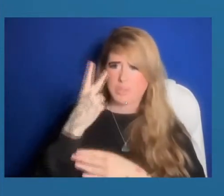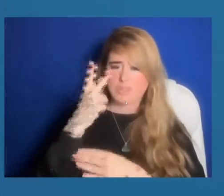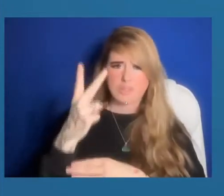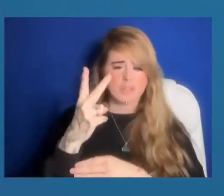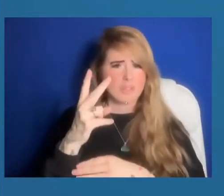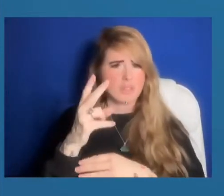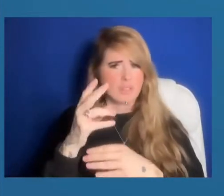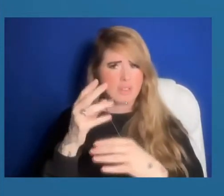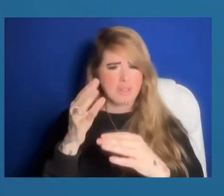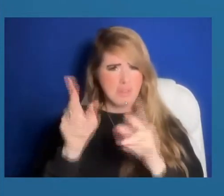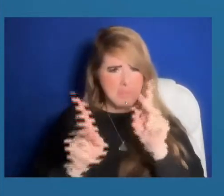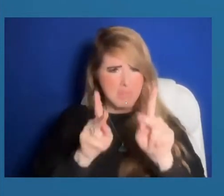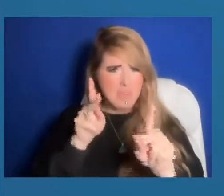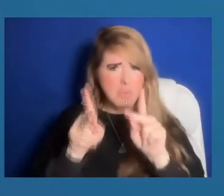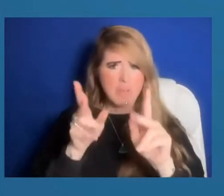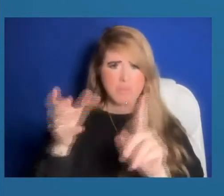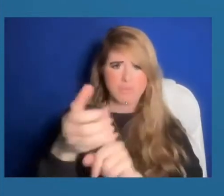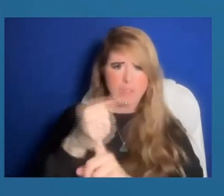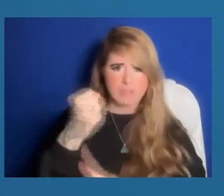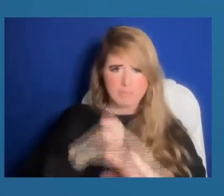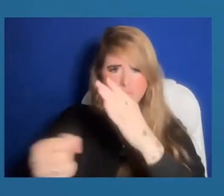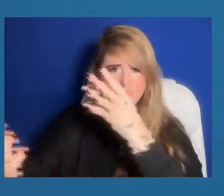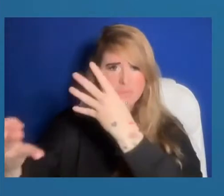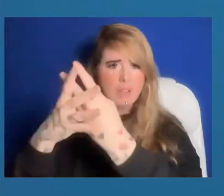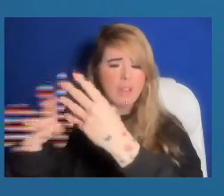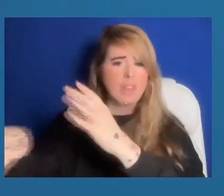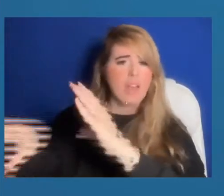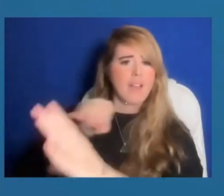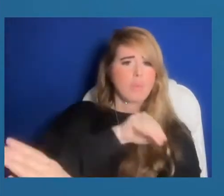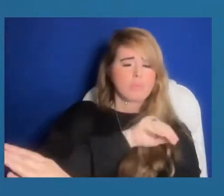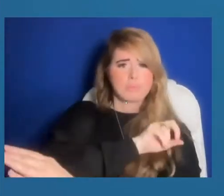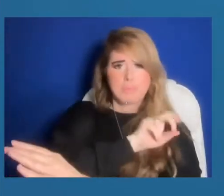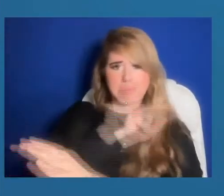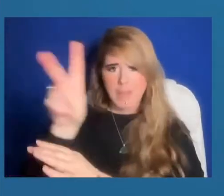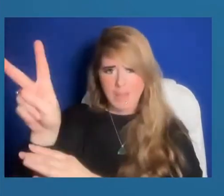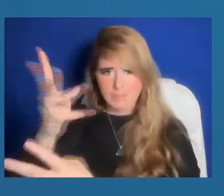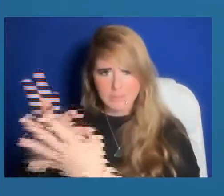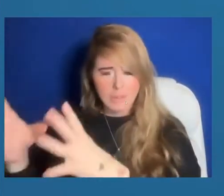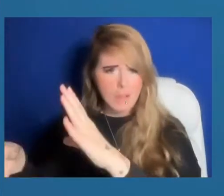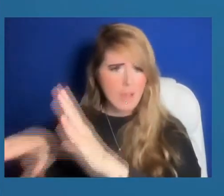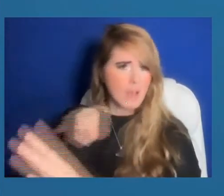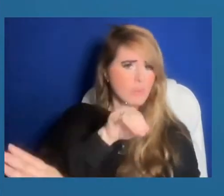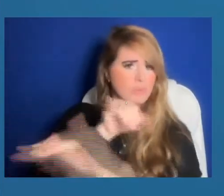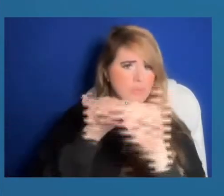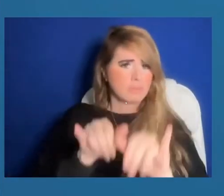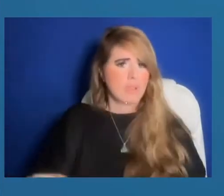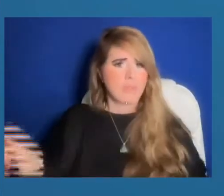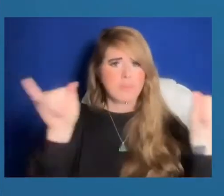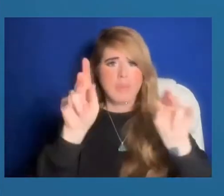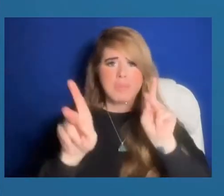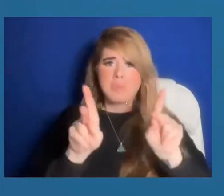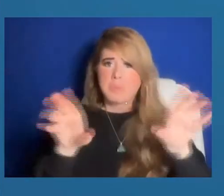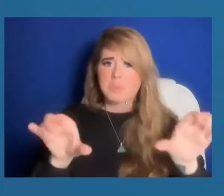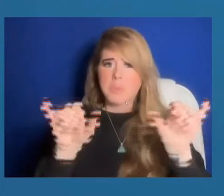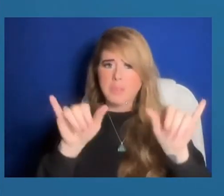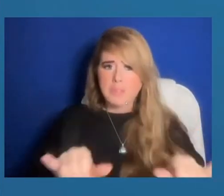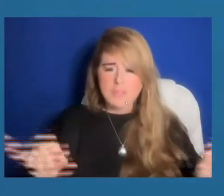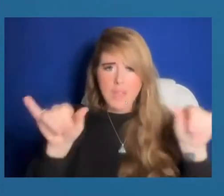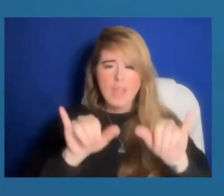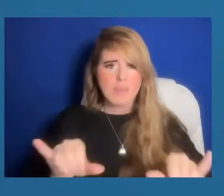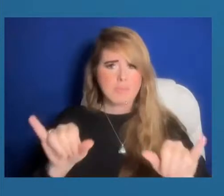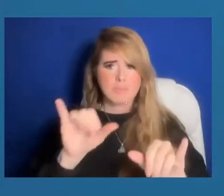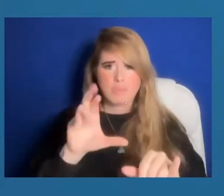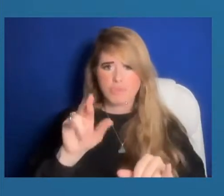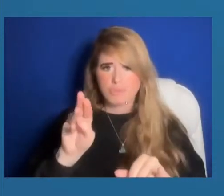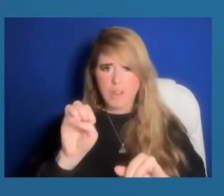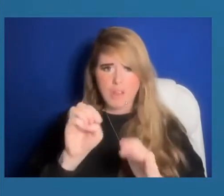Why are people being arrested and being put back out on the streets, and quite often committing, recidivating and committing similar crimes,